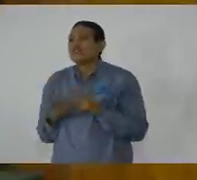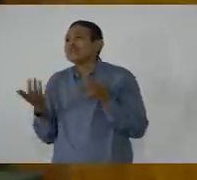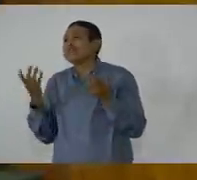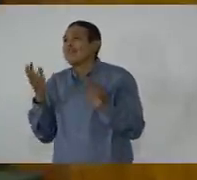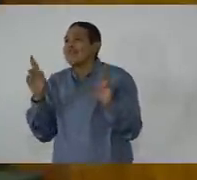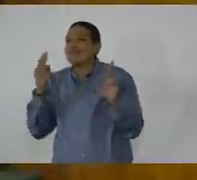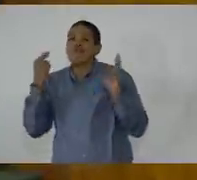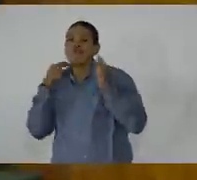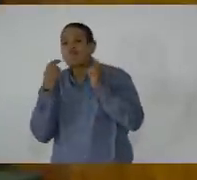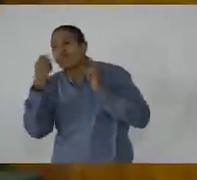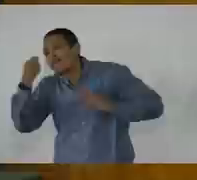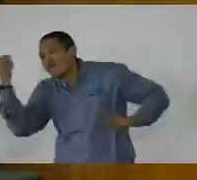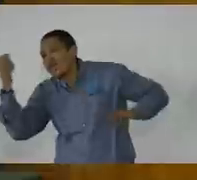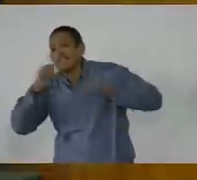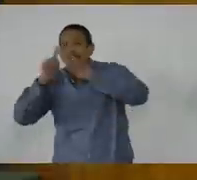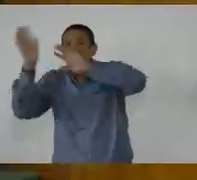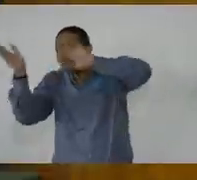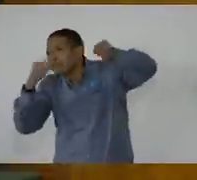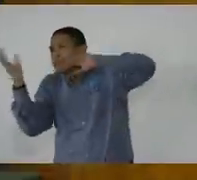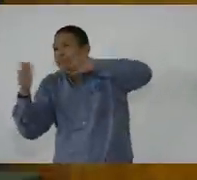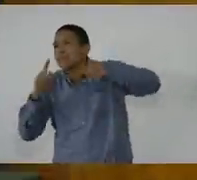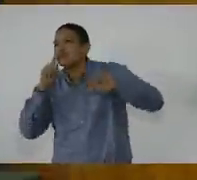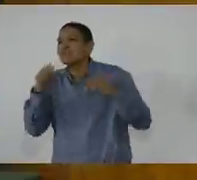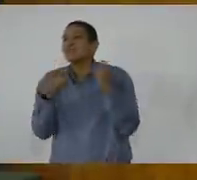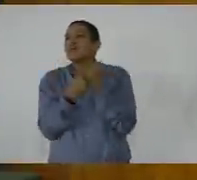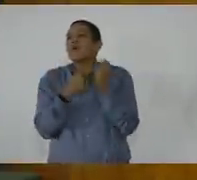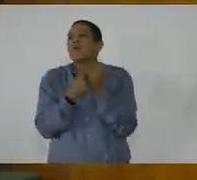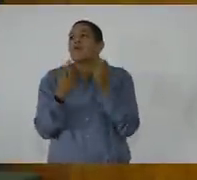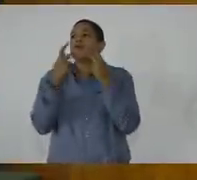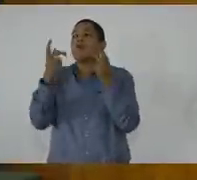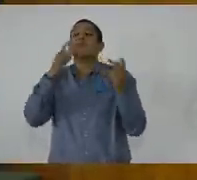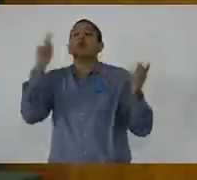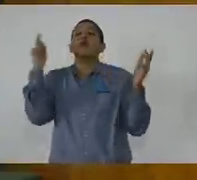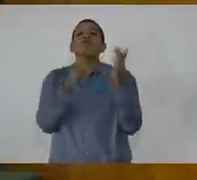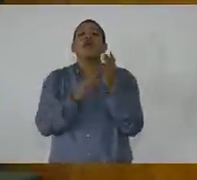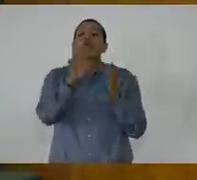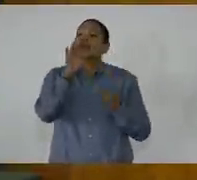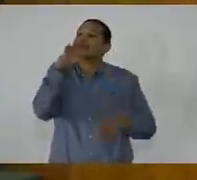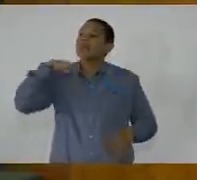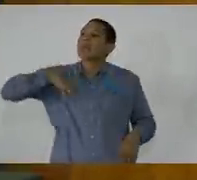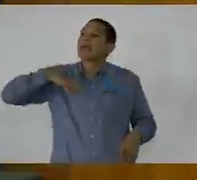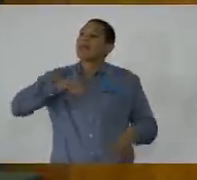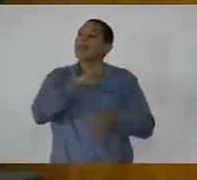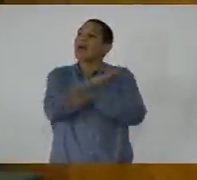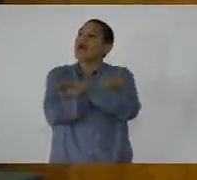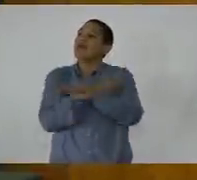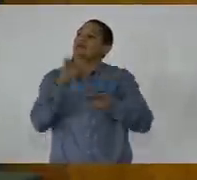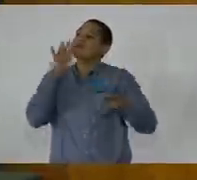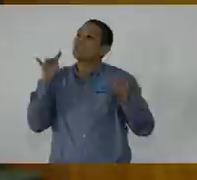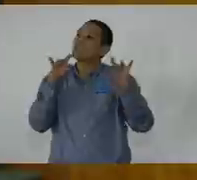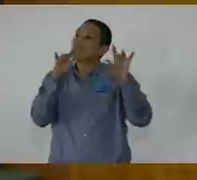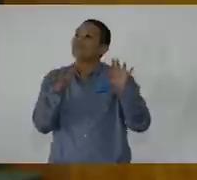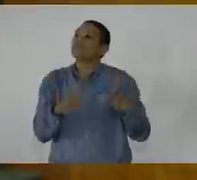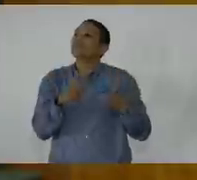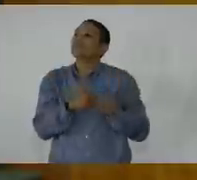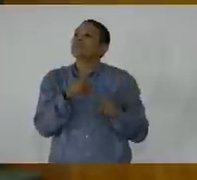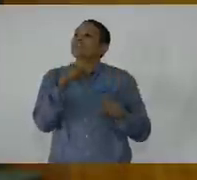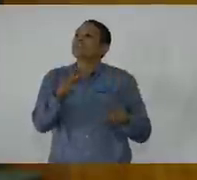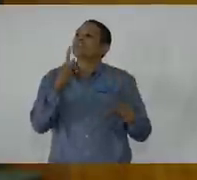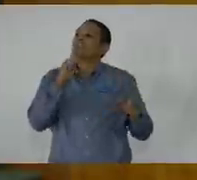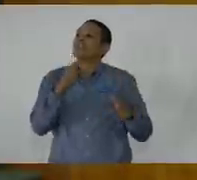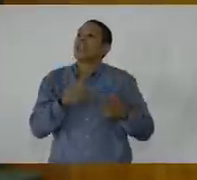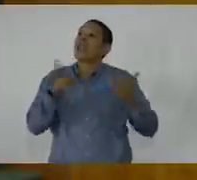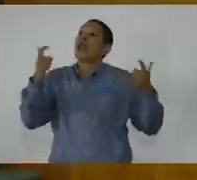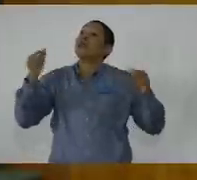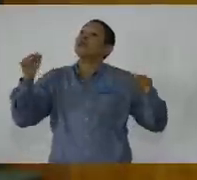to assist the consuming public in realizing the benefits of energy efficiency. This is largely possible, Madam